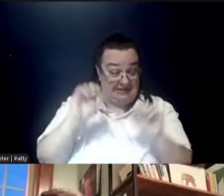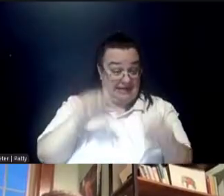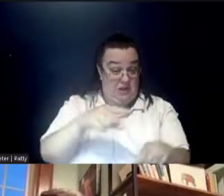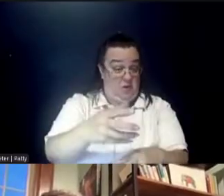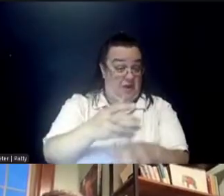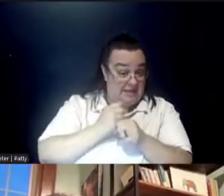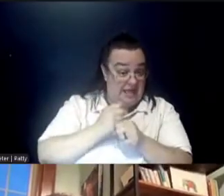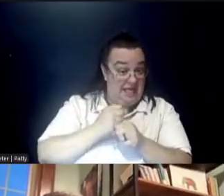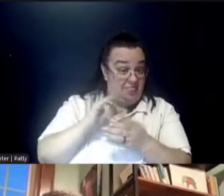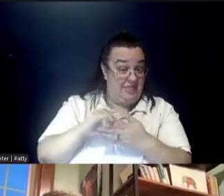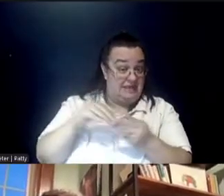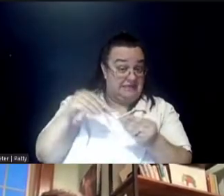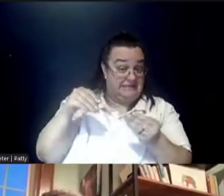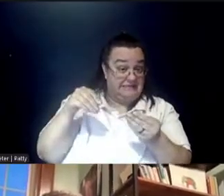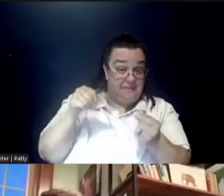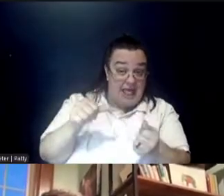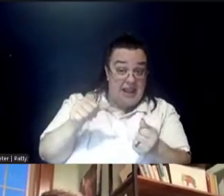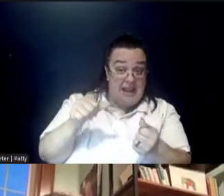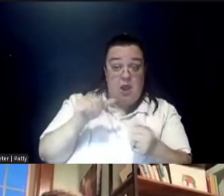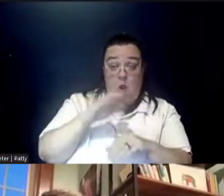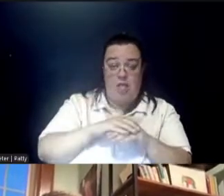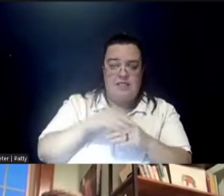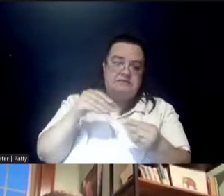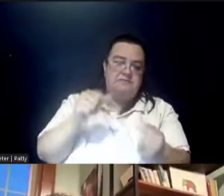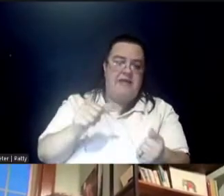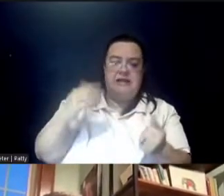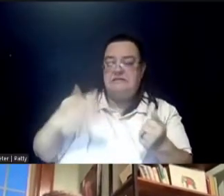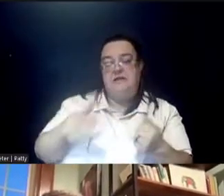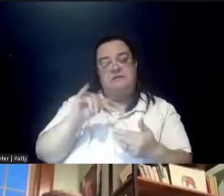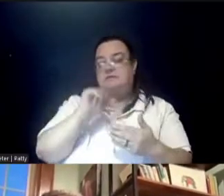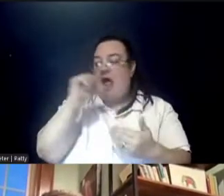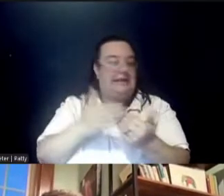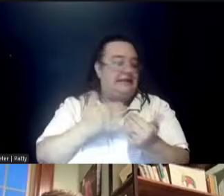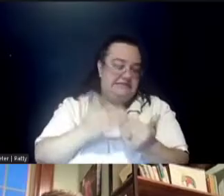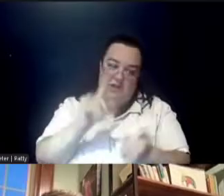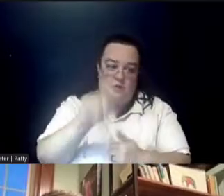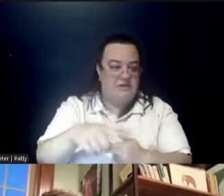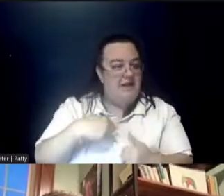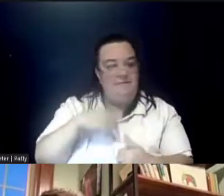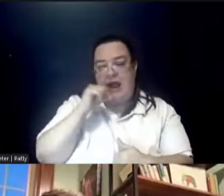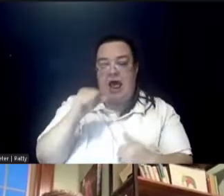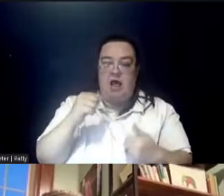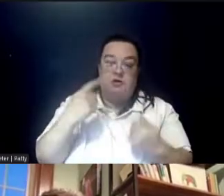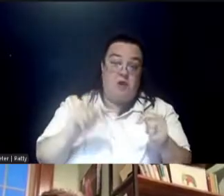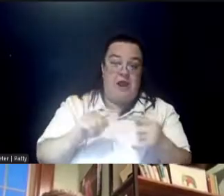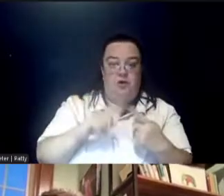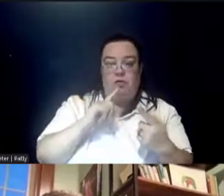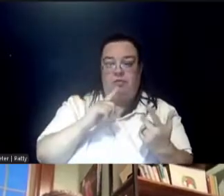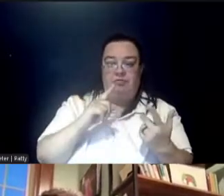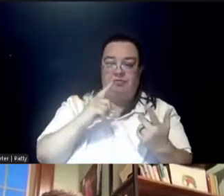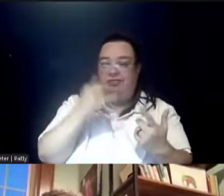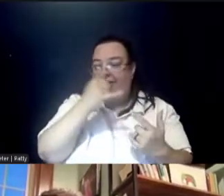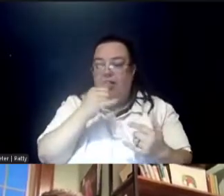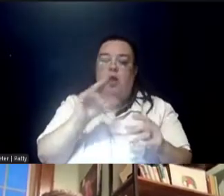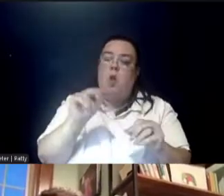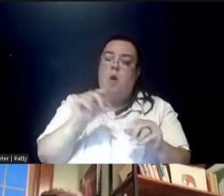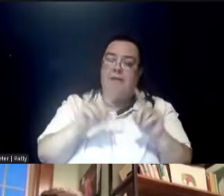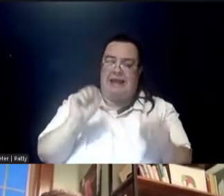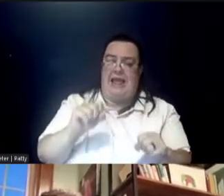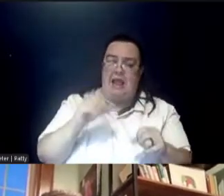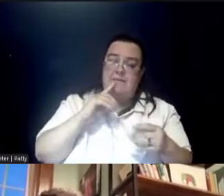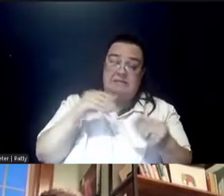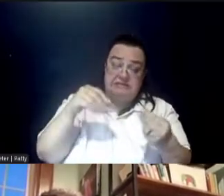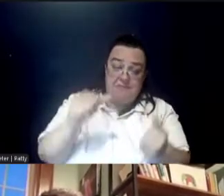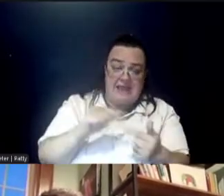spending on the spending side? This is not an easy question. I'm not trying to be flippant. Can you get the spending to balance? In other words, can